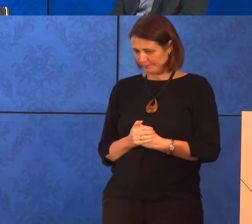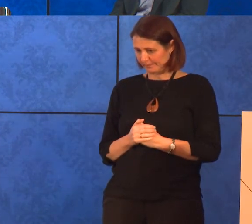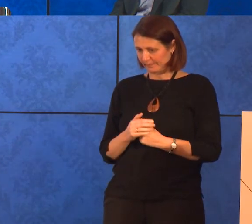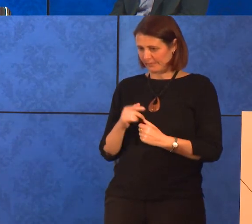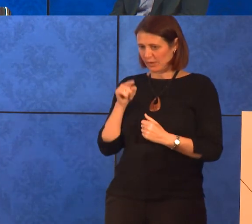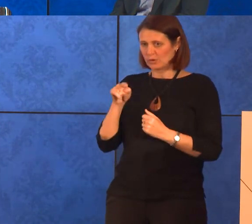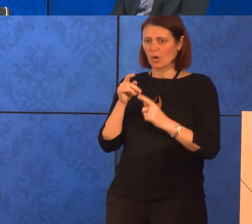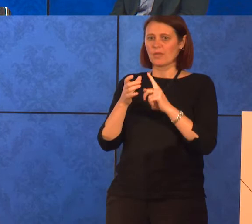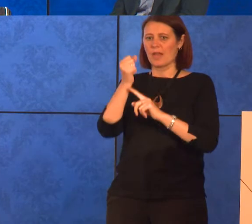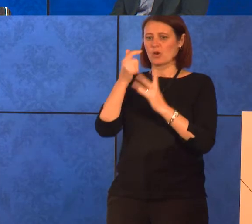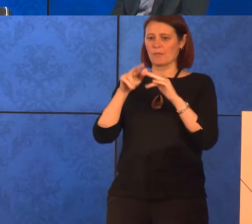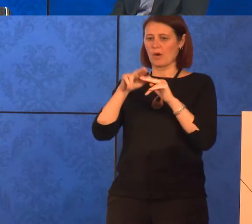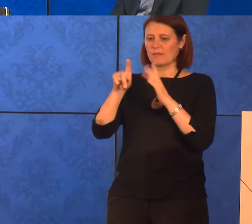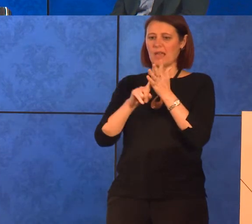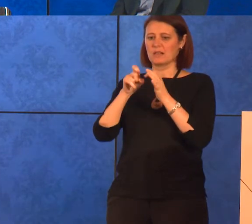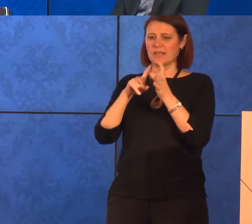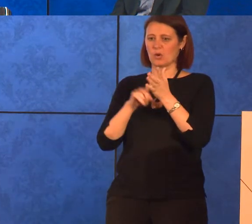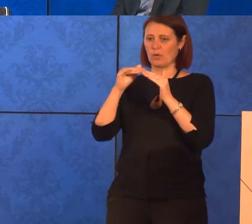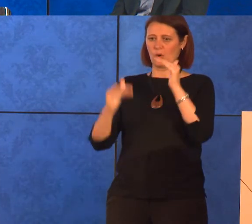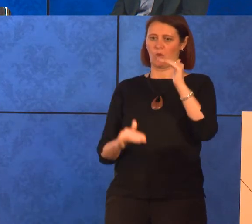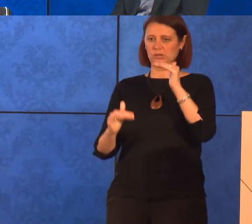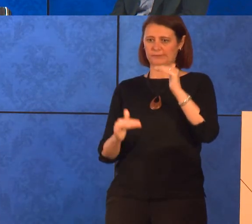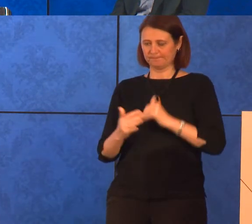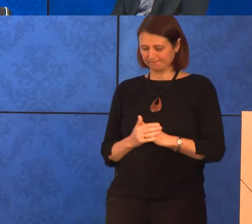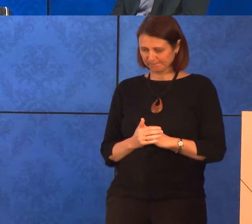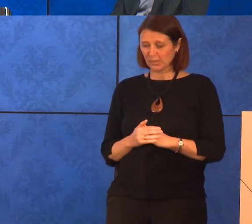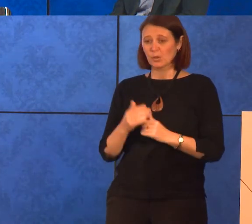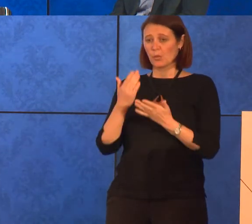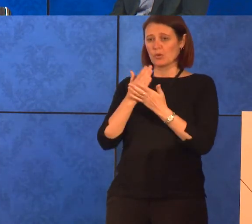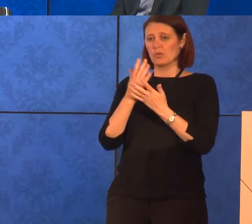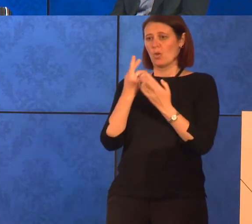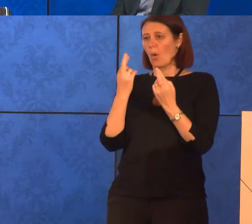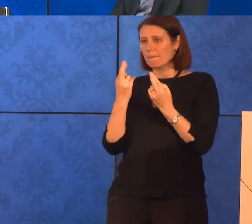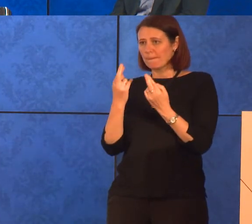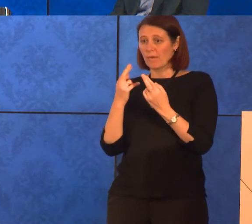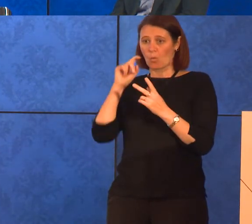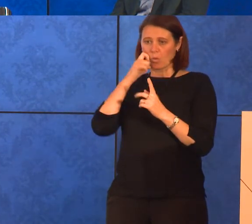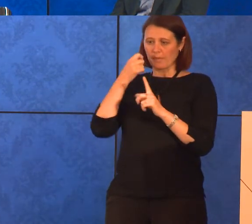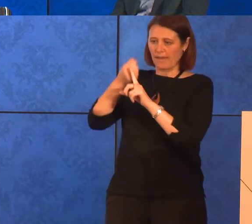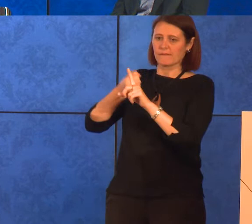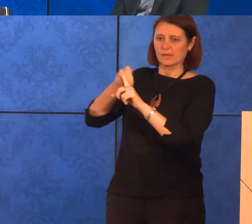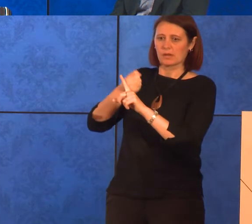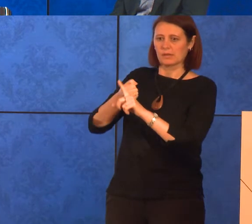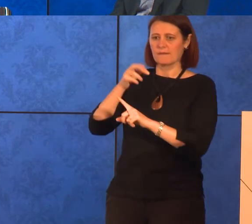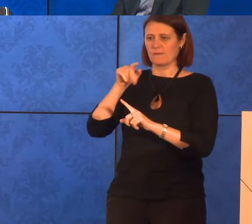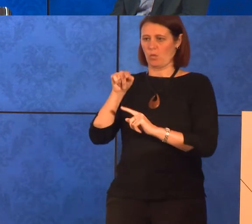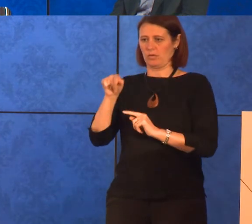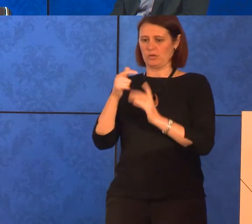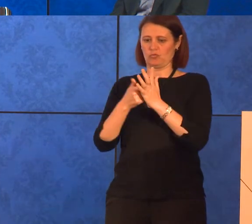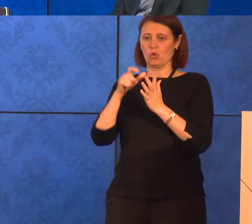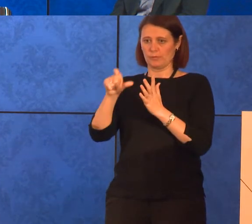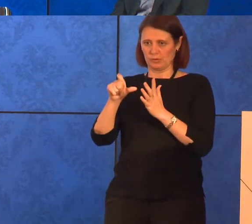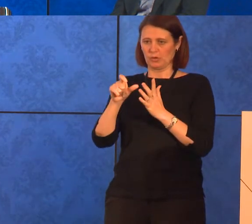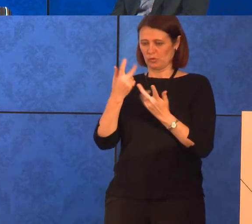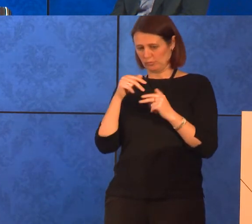outcome of that legal inequality. So we really hope, I think, and will be advocating for this Royal Commission